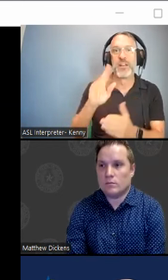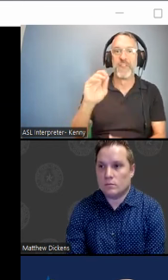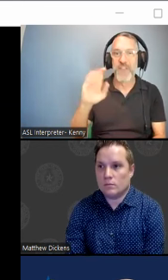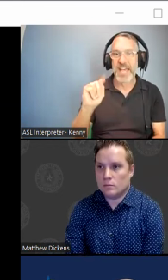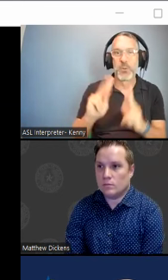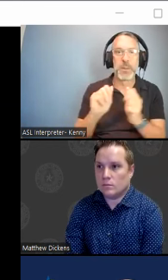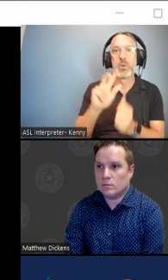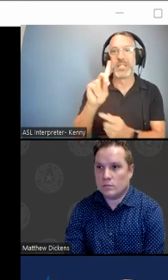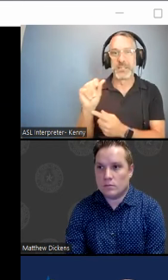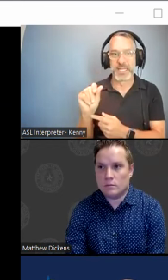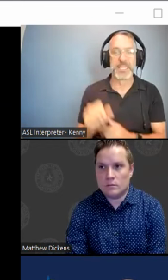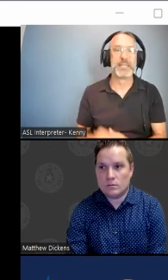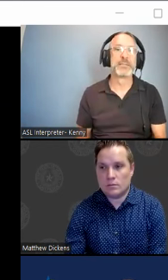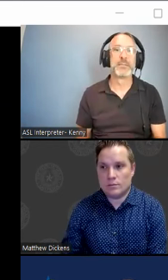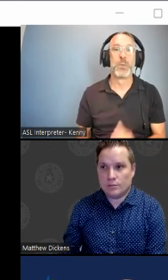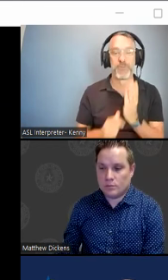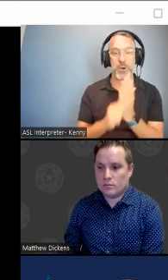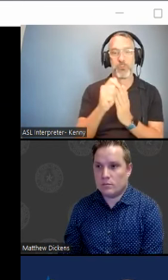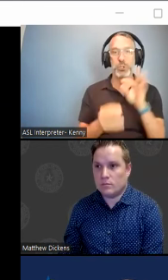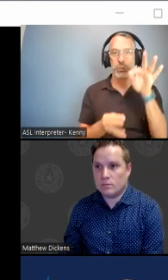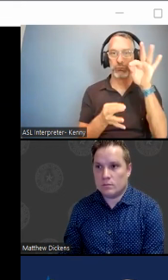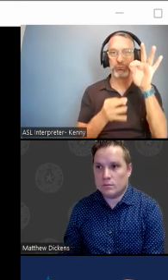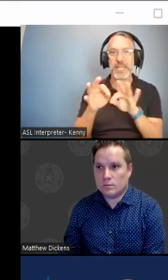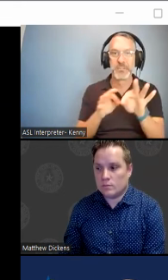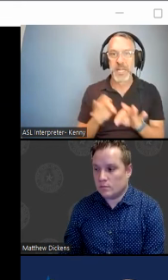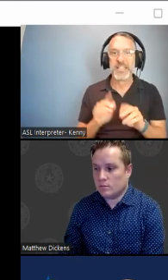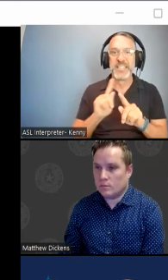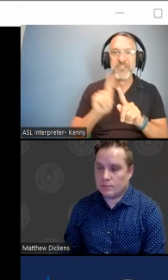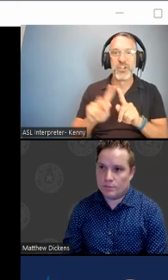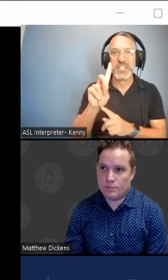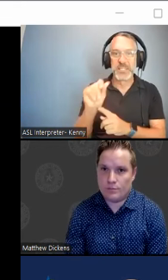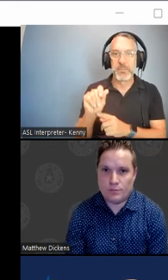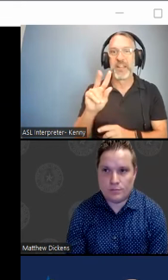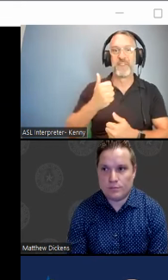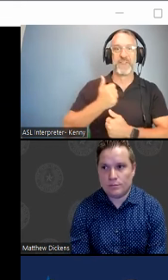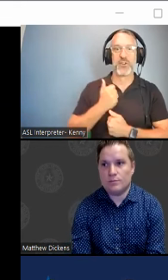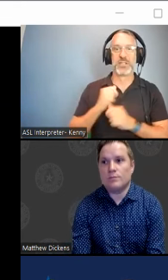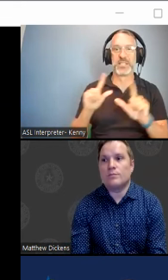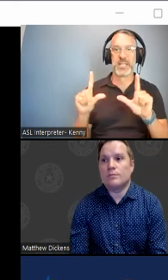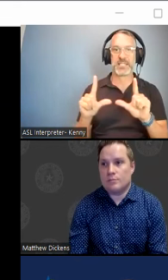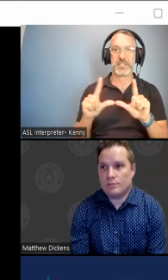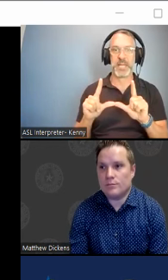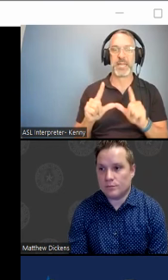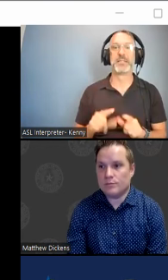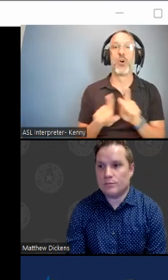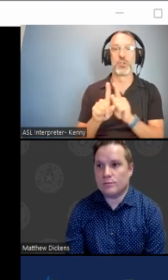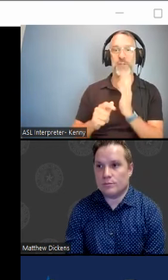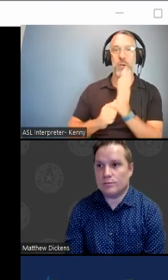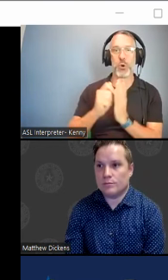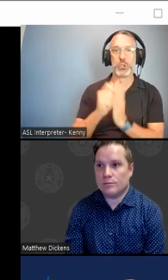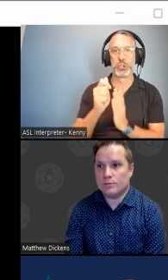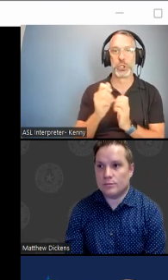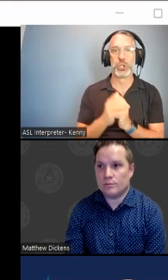with disabilities. We have a brochure that details the various disabled veterans license plates. And we have a brochure